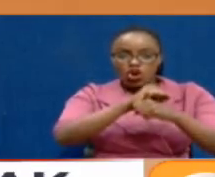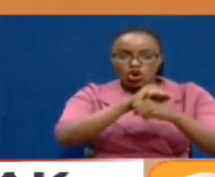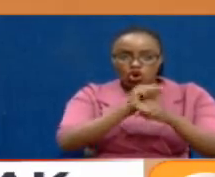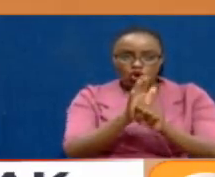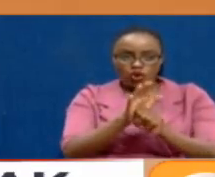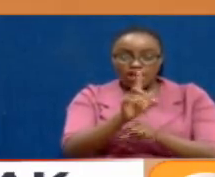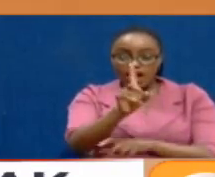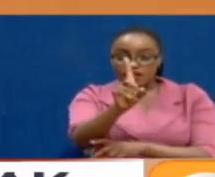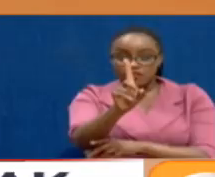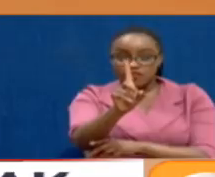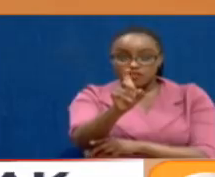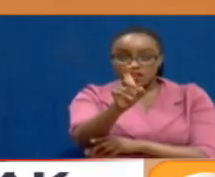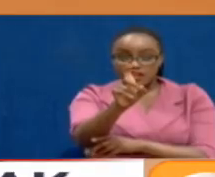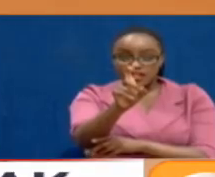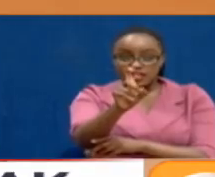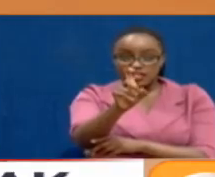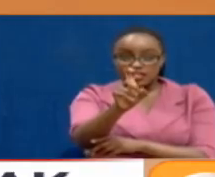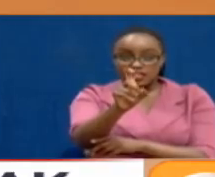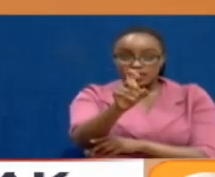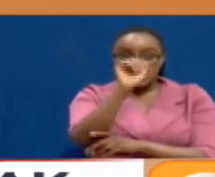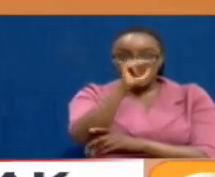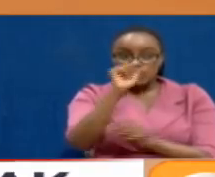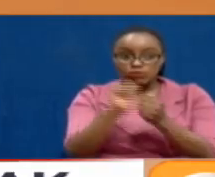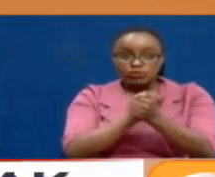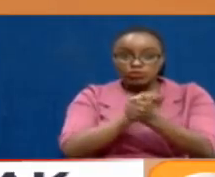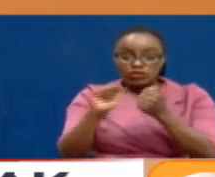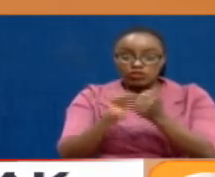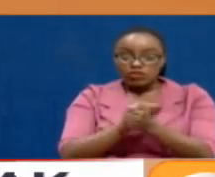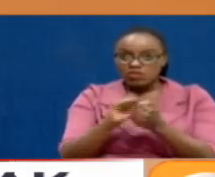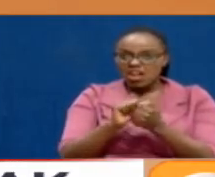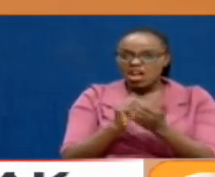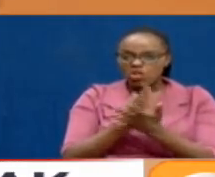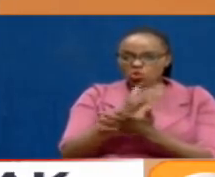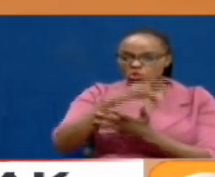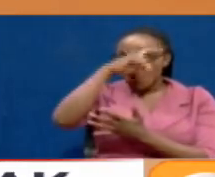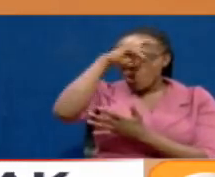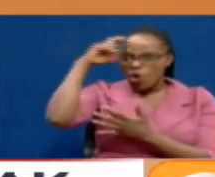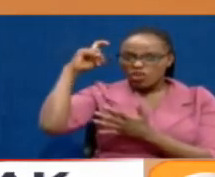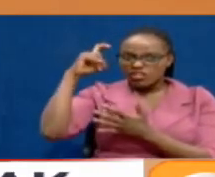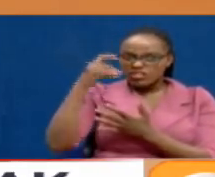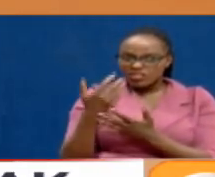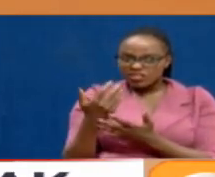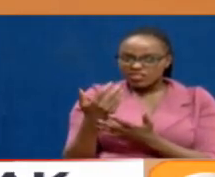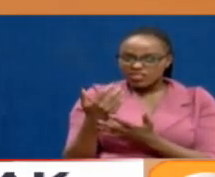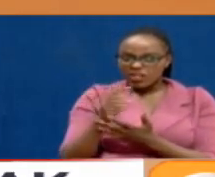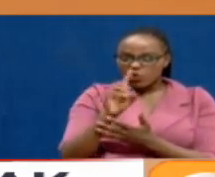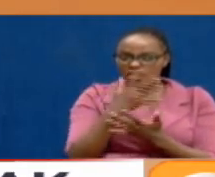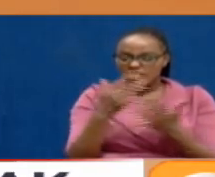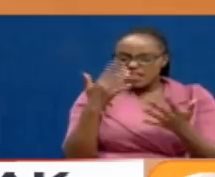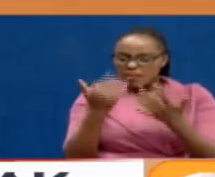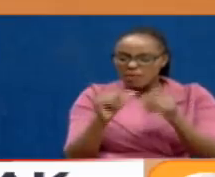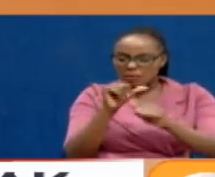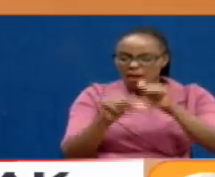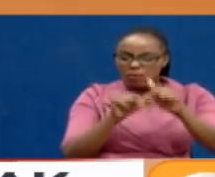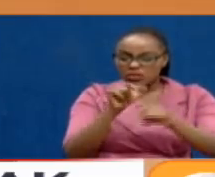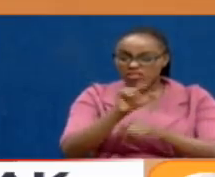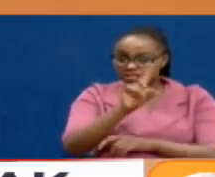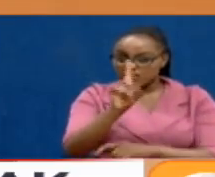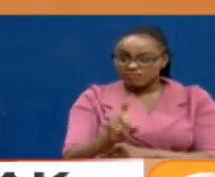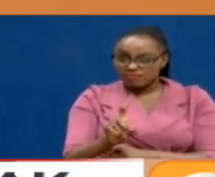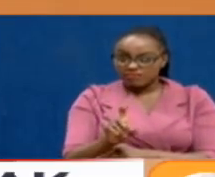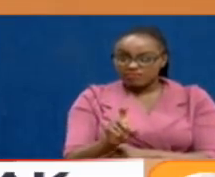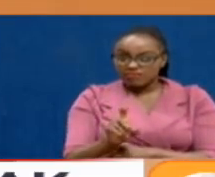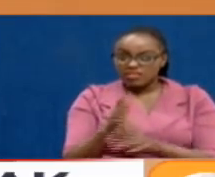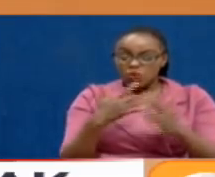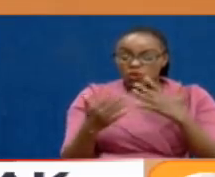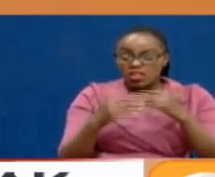coronavirus is heat. I mean, it can be destroyed by heat, by boiling. So is there anything about this particular COVID, whether